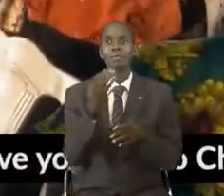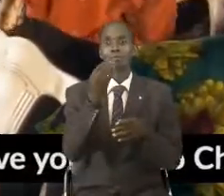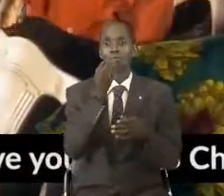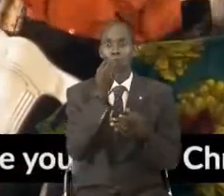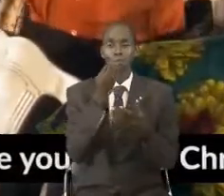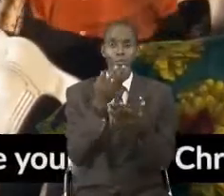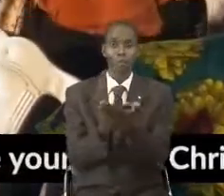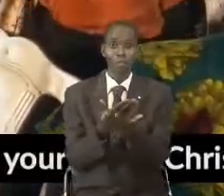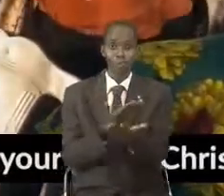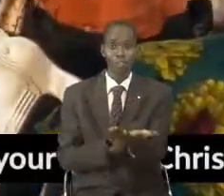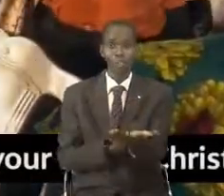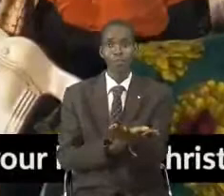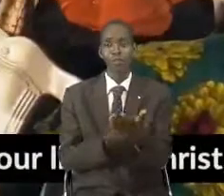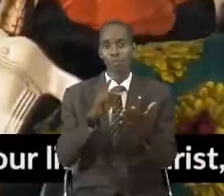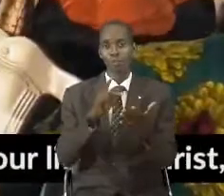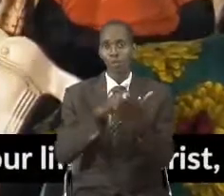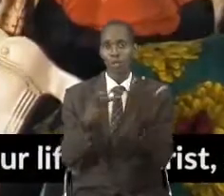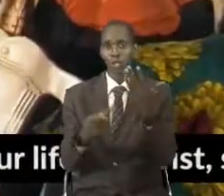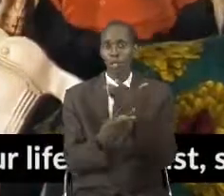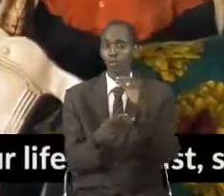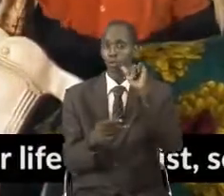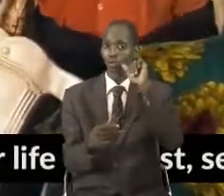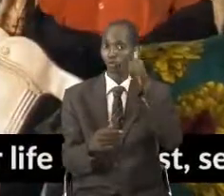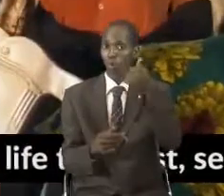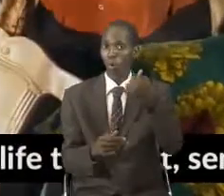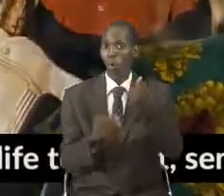And you give them the card.